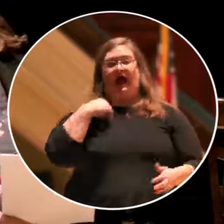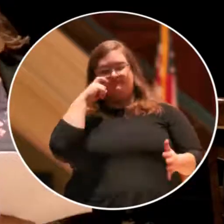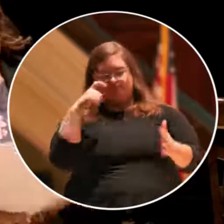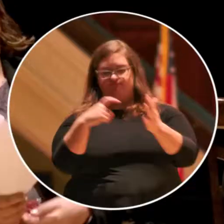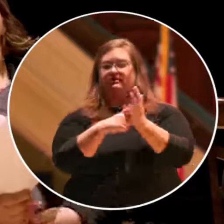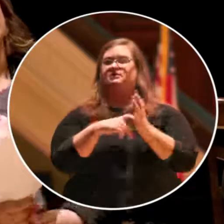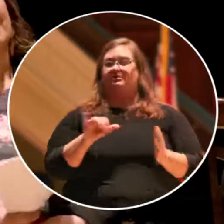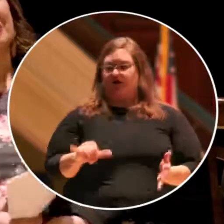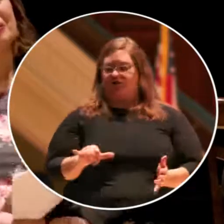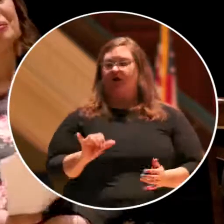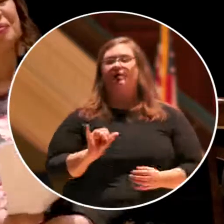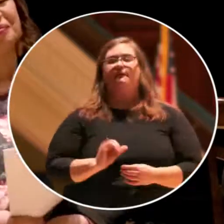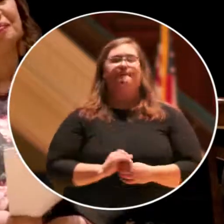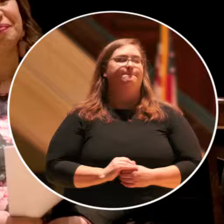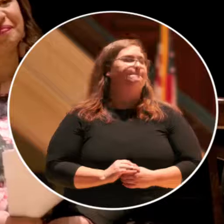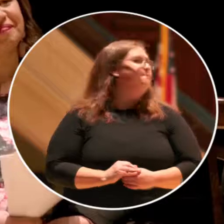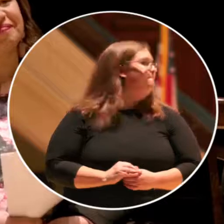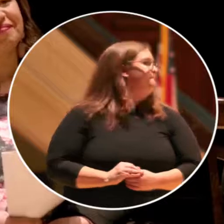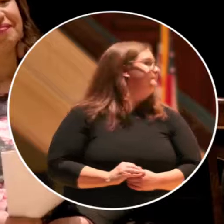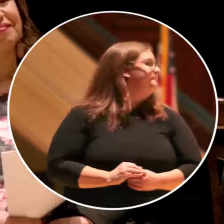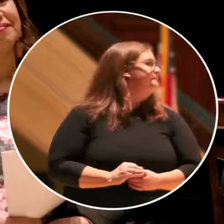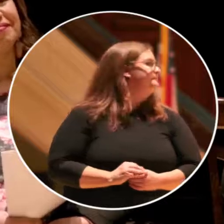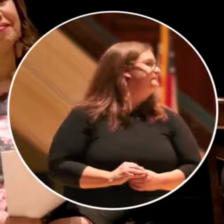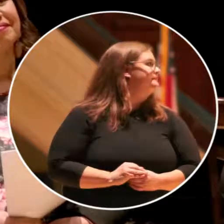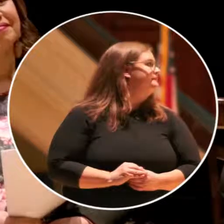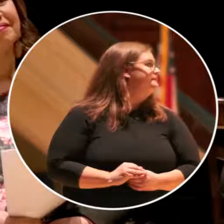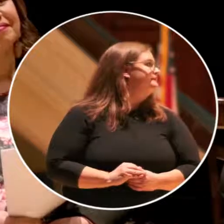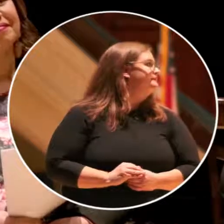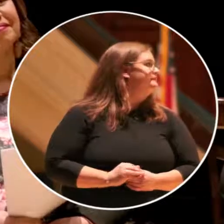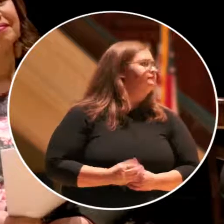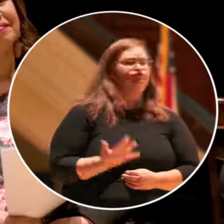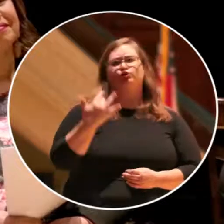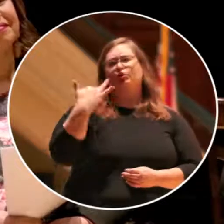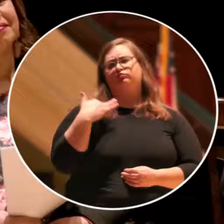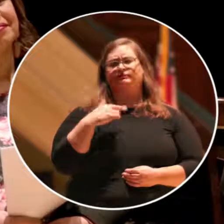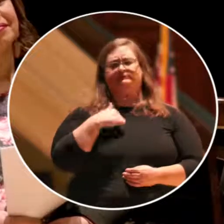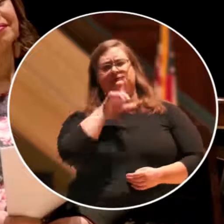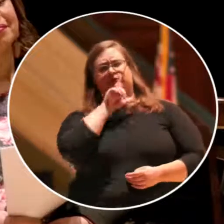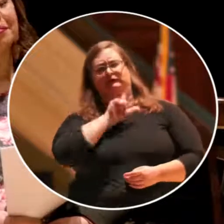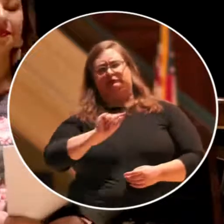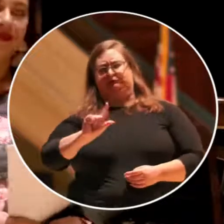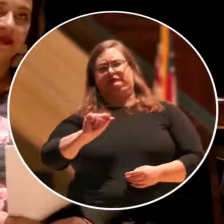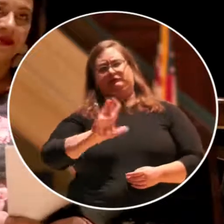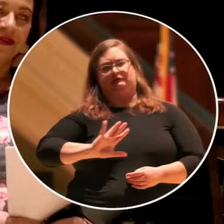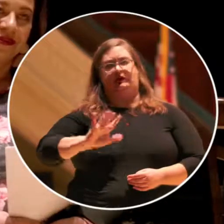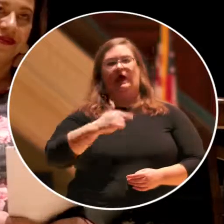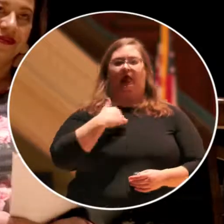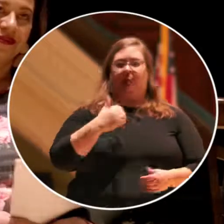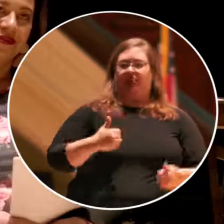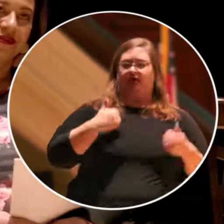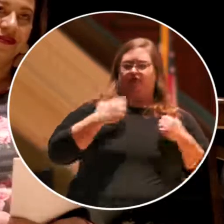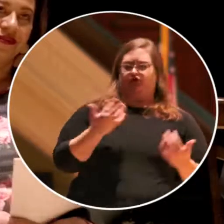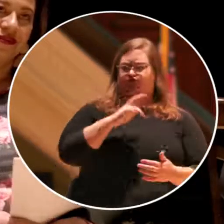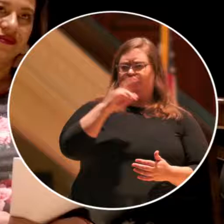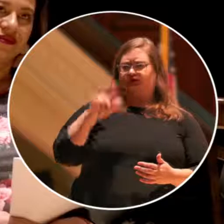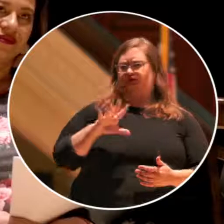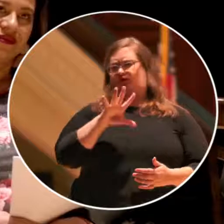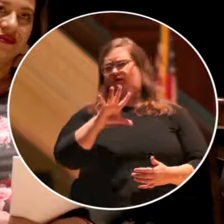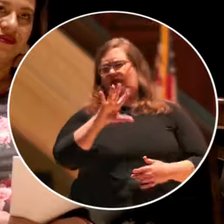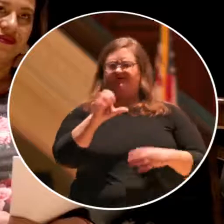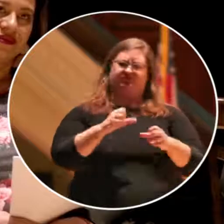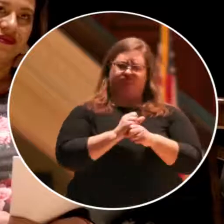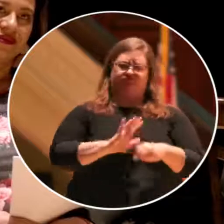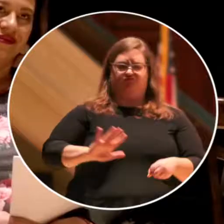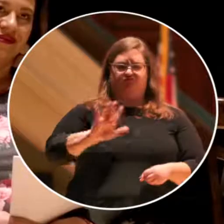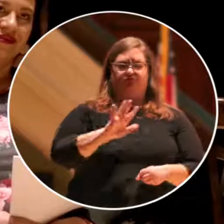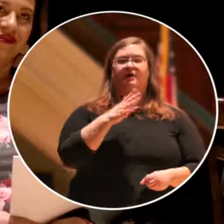that. Years ago, in my 20s, we as a family had been living in Rochester maybe 5 years, and my stepmother is up for a